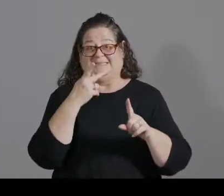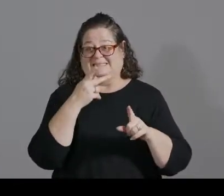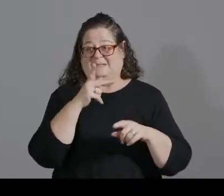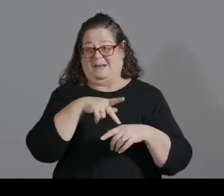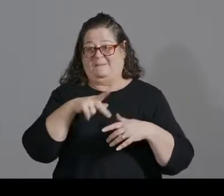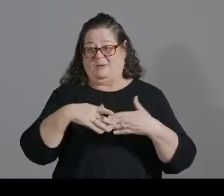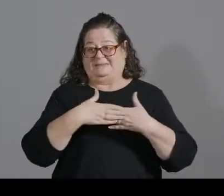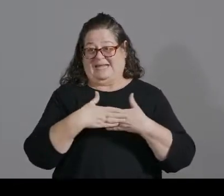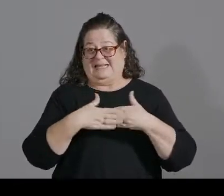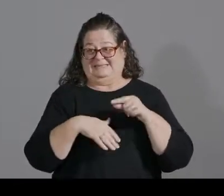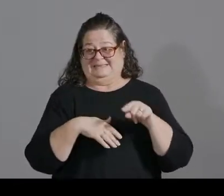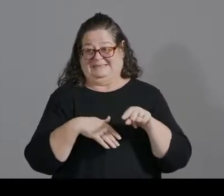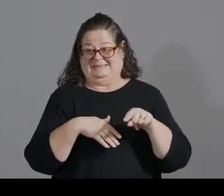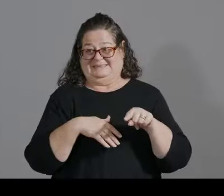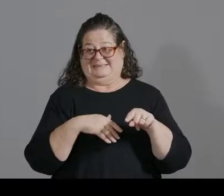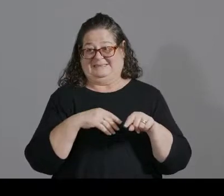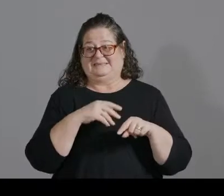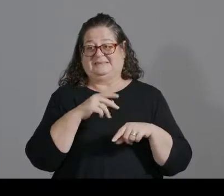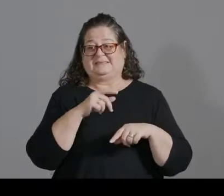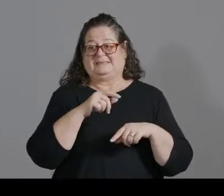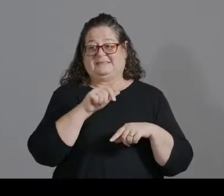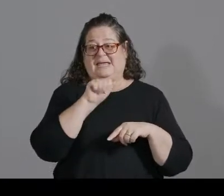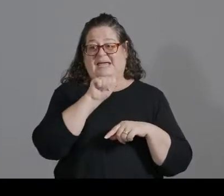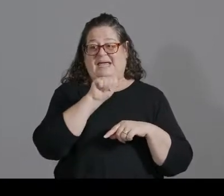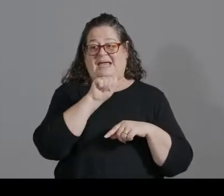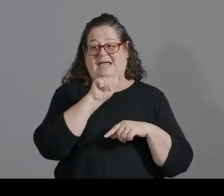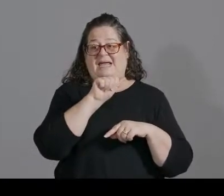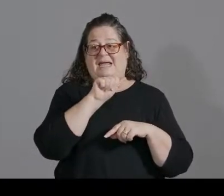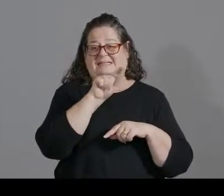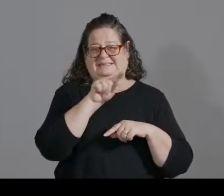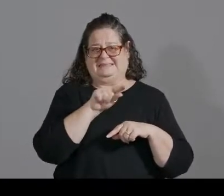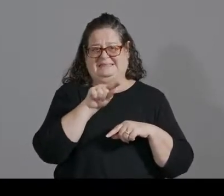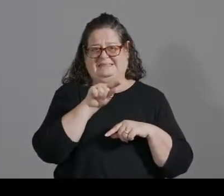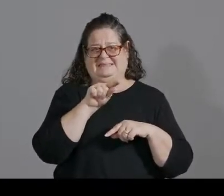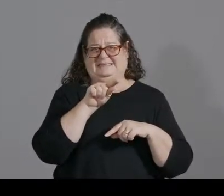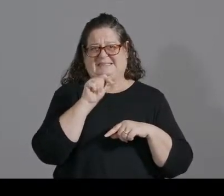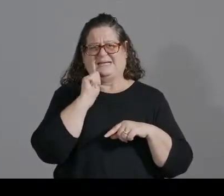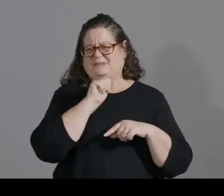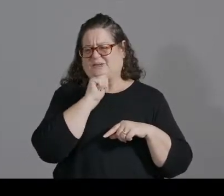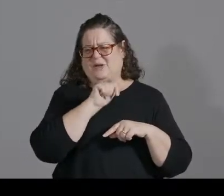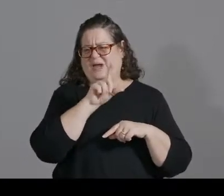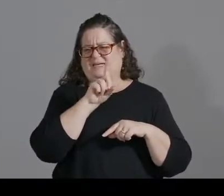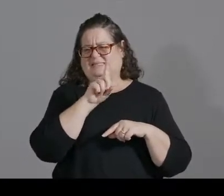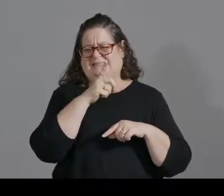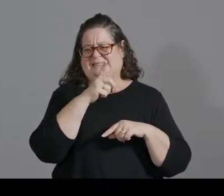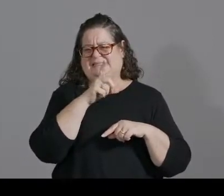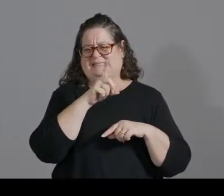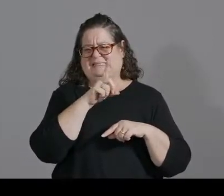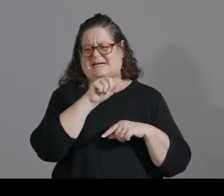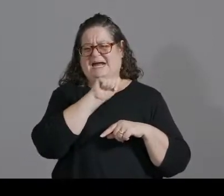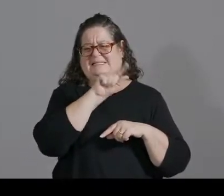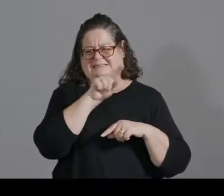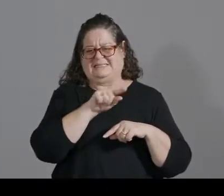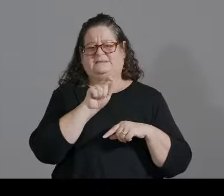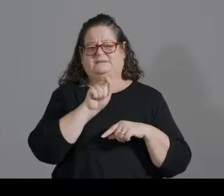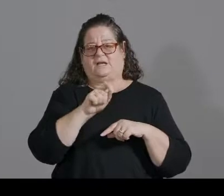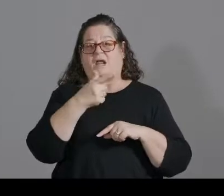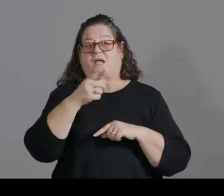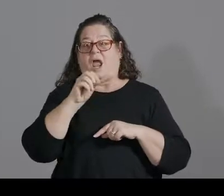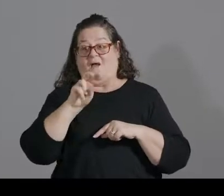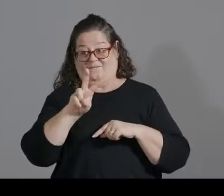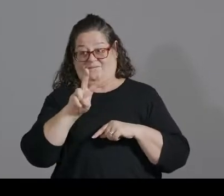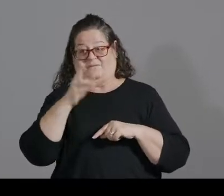azhealth.gov/findvaccine, and it's the county prioritization link. 11 of our 15 counties are vaccinating people 65 and